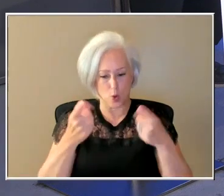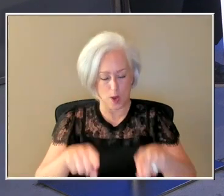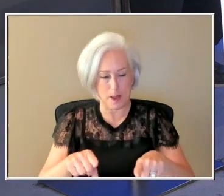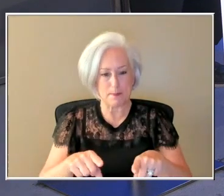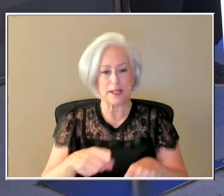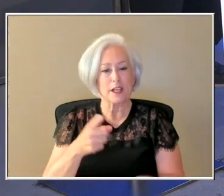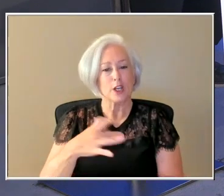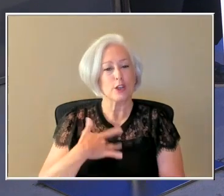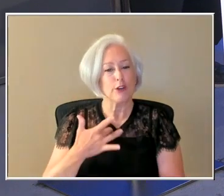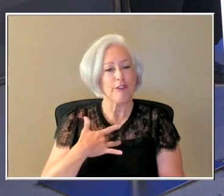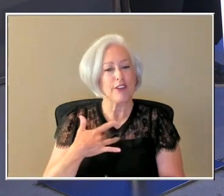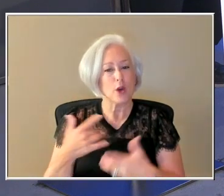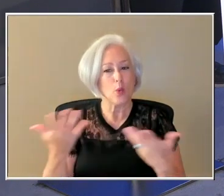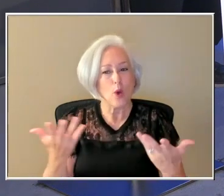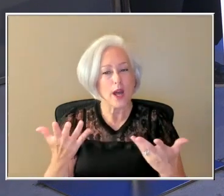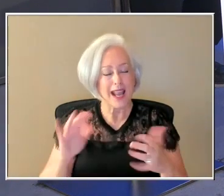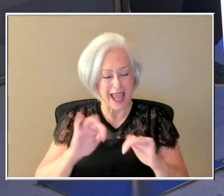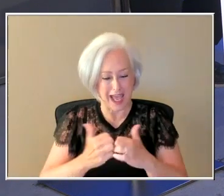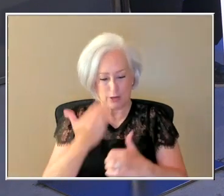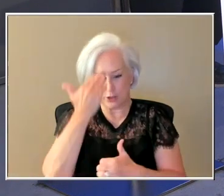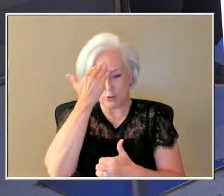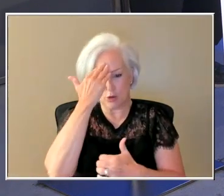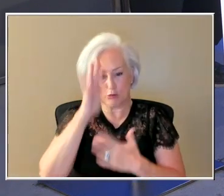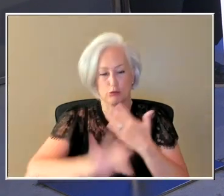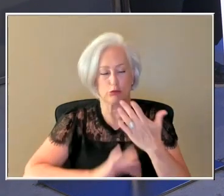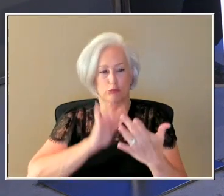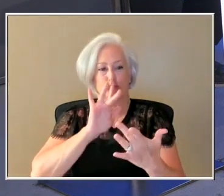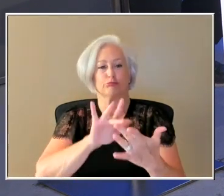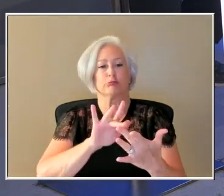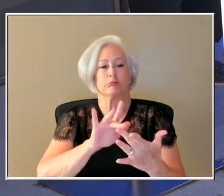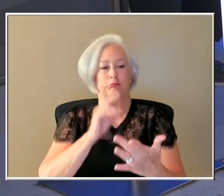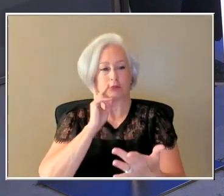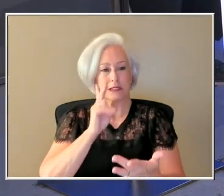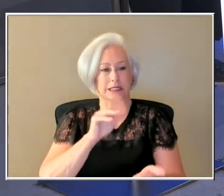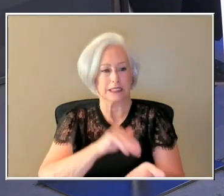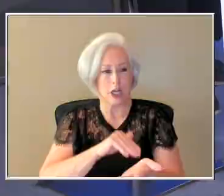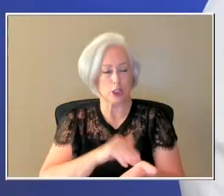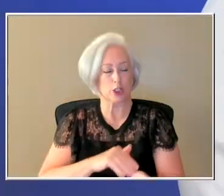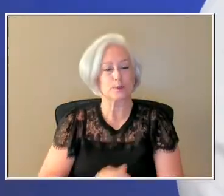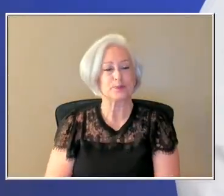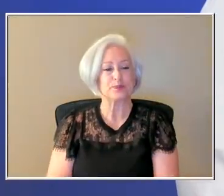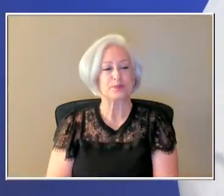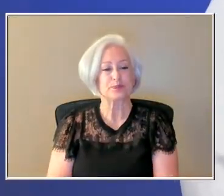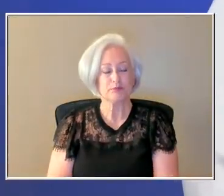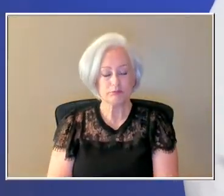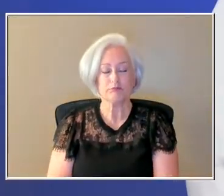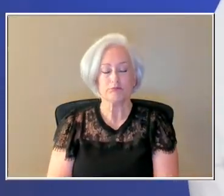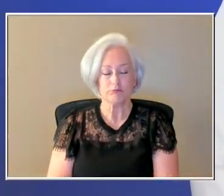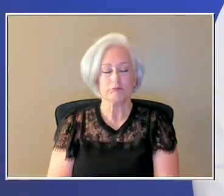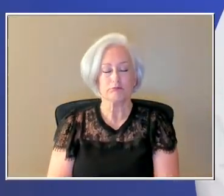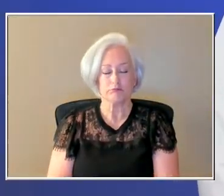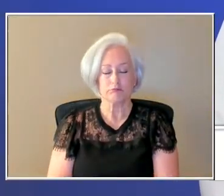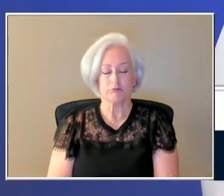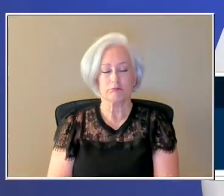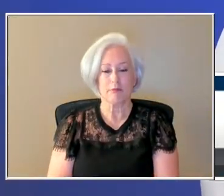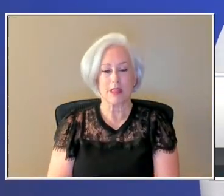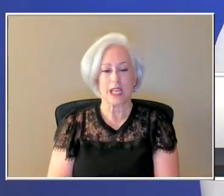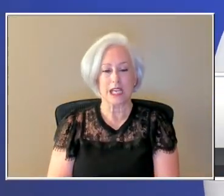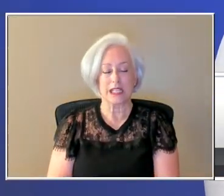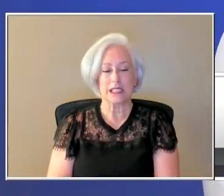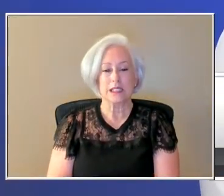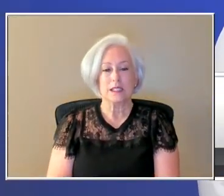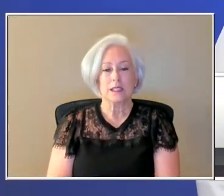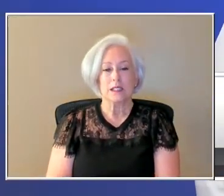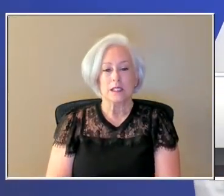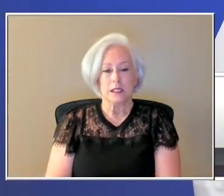and how did you know to get seen by a doctor, try to figure it out? Yeah, so I had rotator cuff